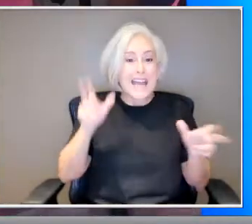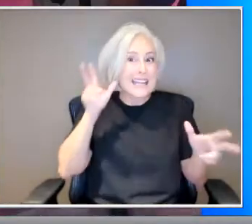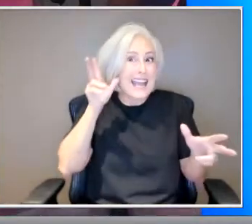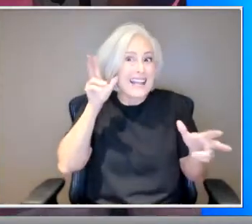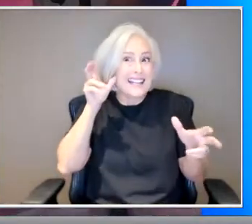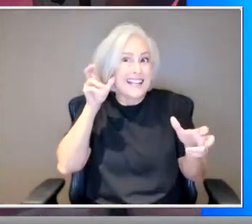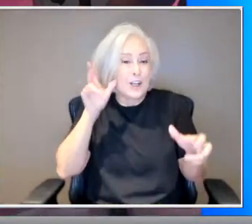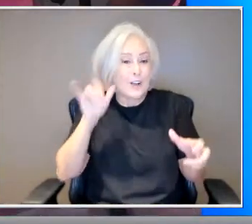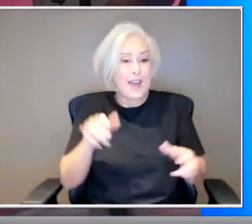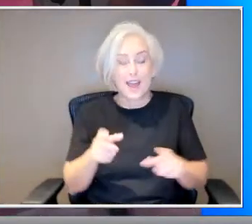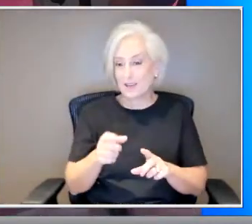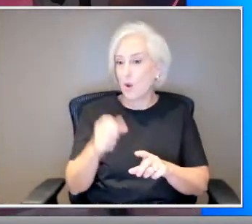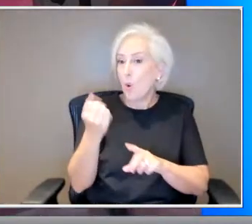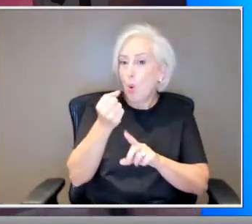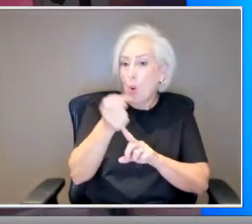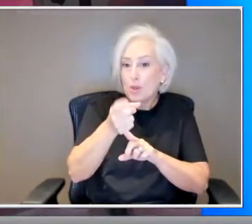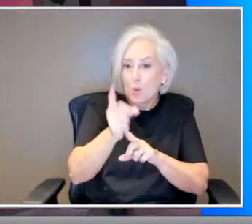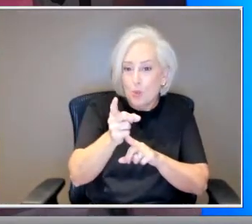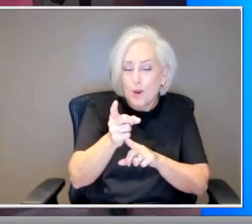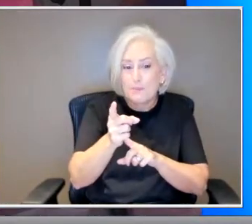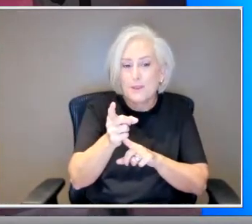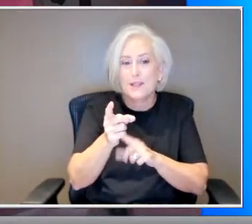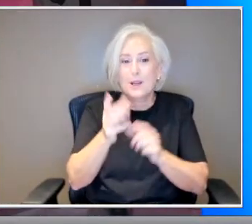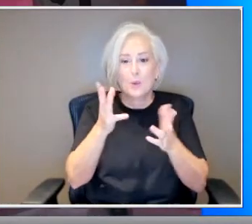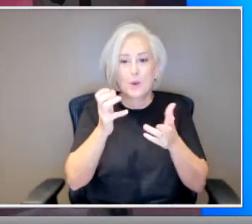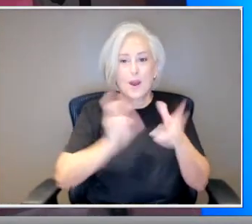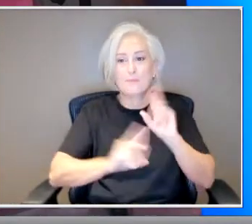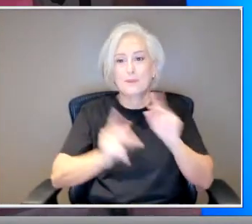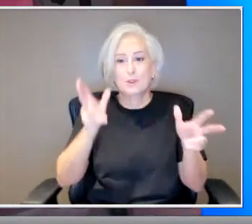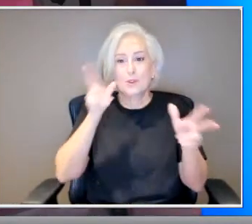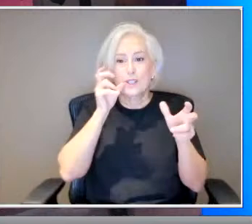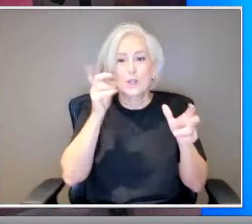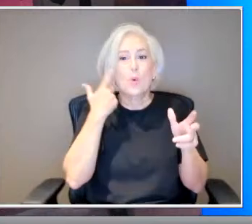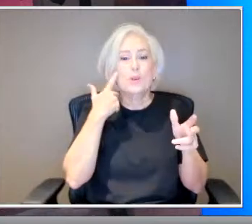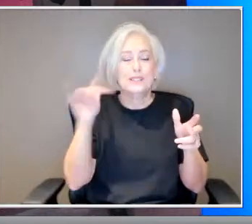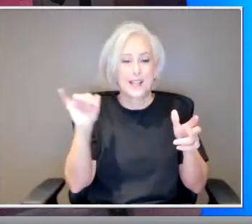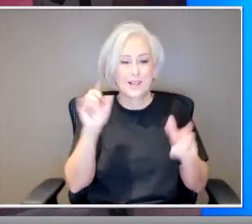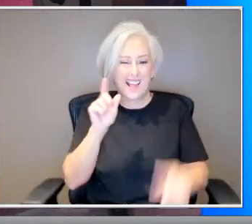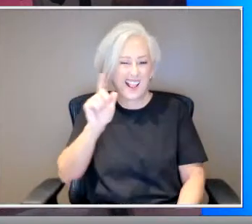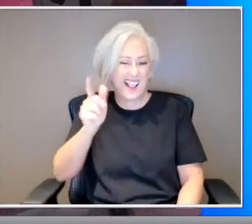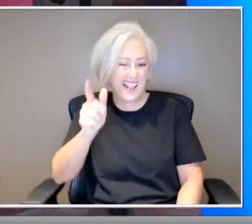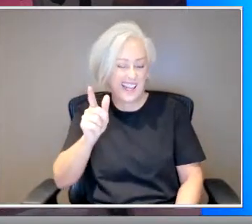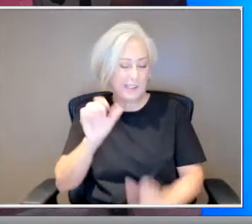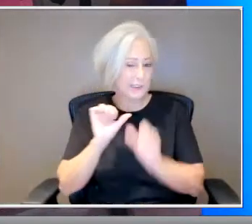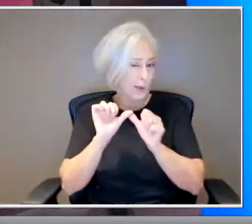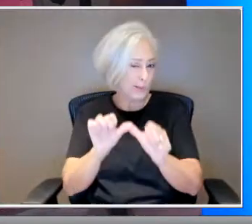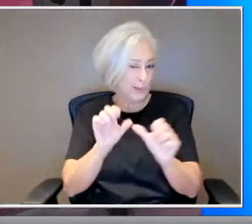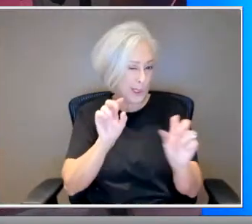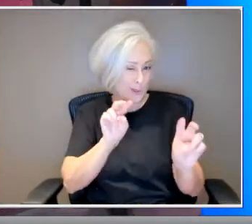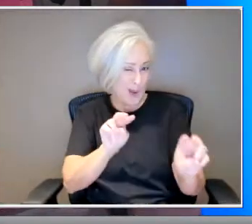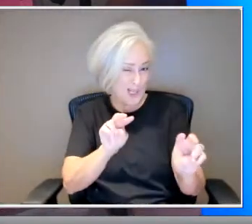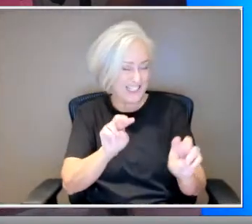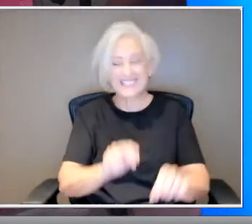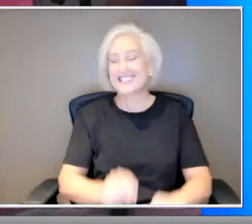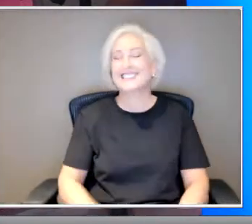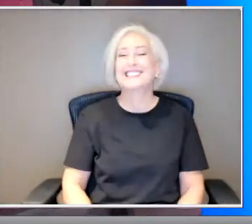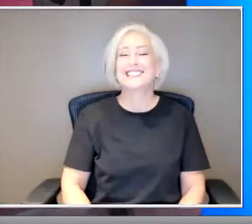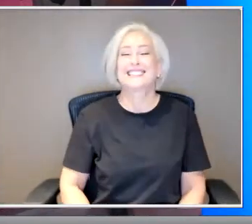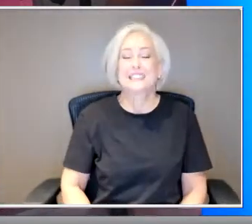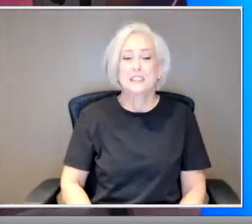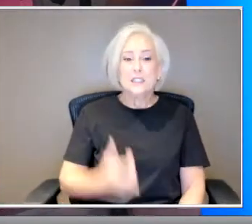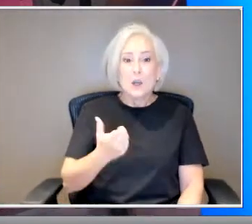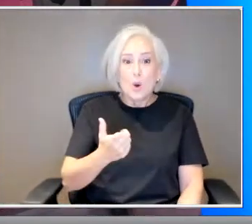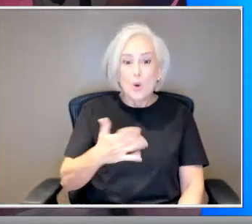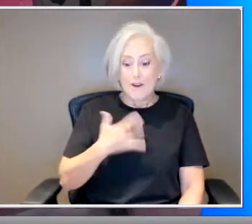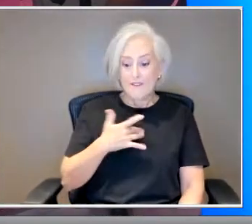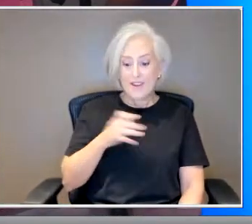that in a moment because we're going to let our viewers hear what it sounds like a little bit later, so stick with us for that. What's it like for you on an